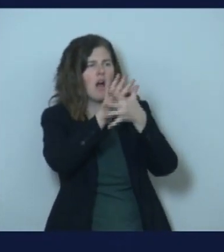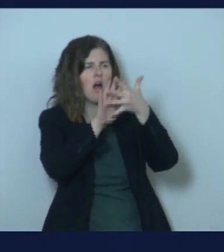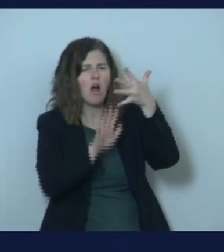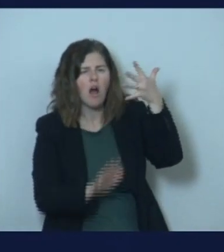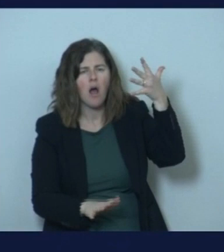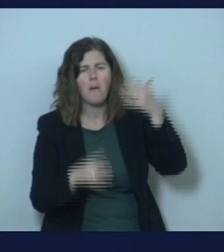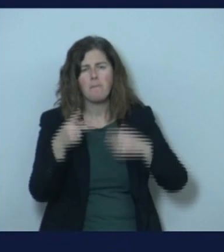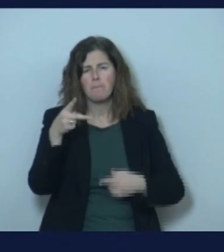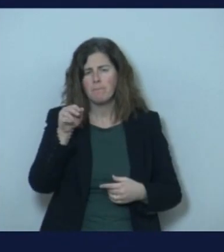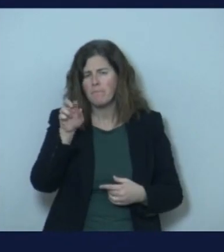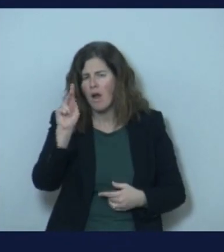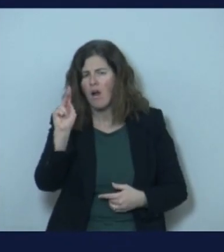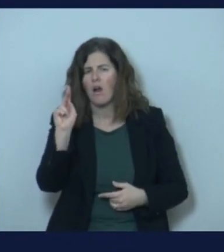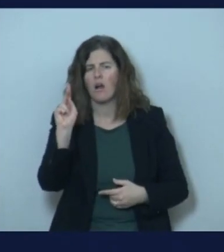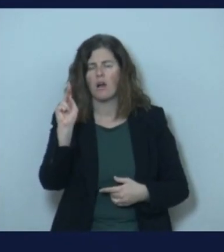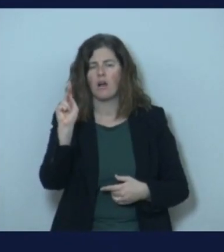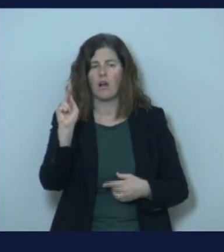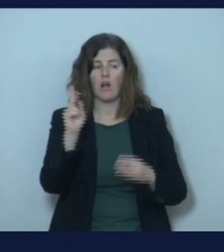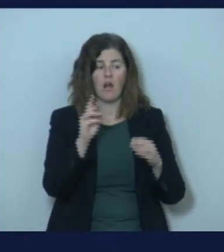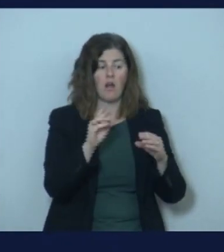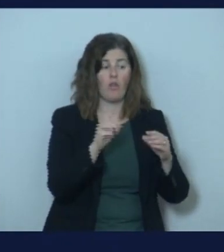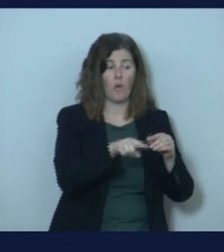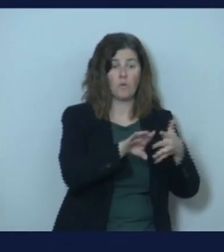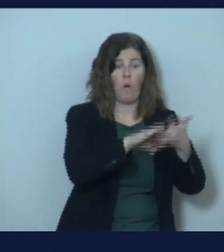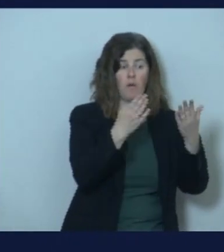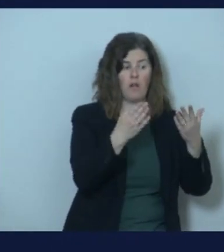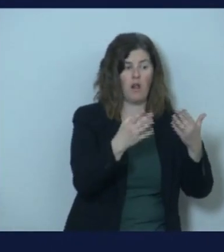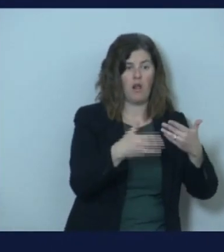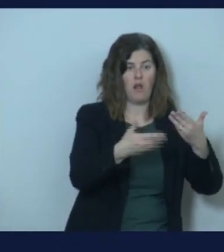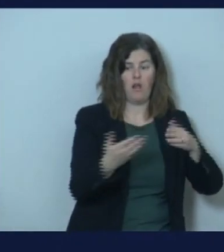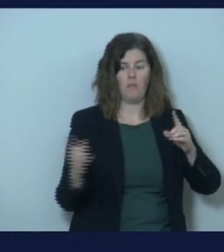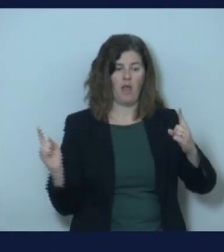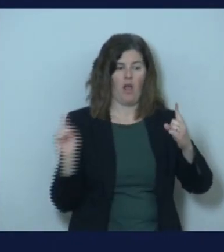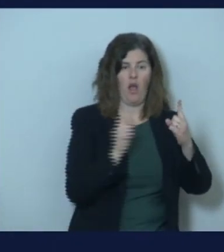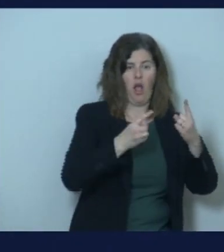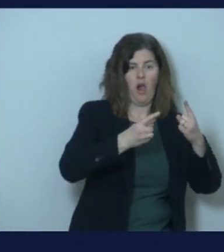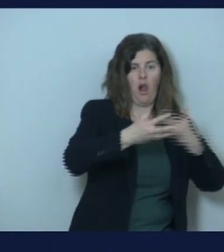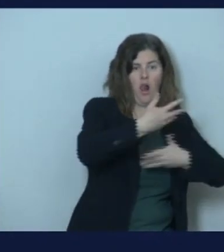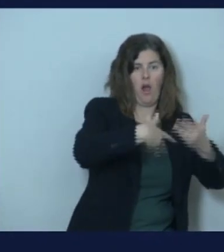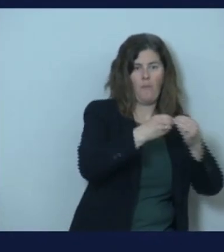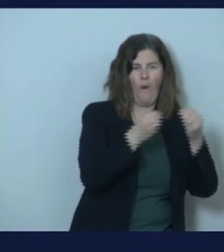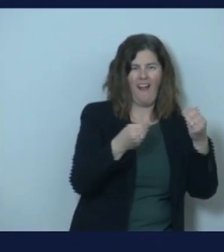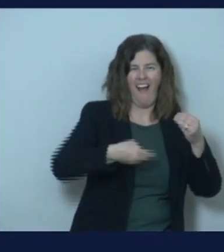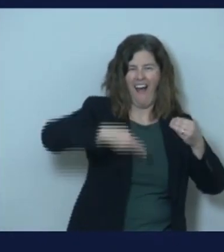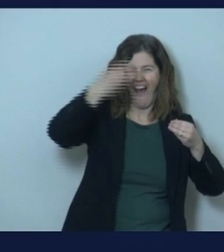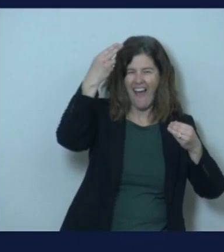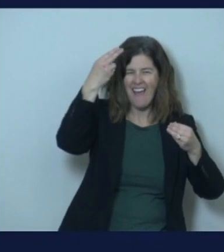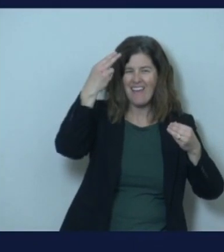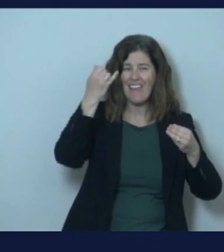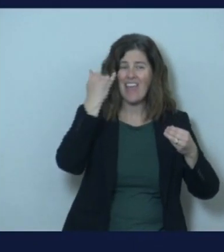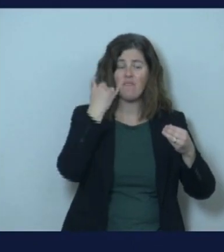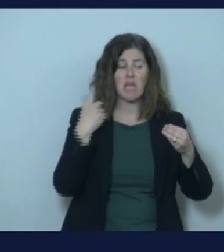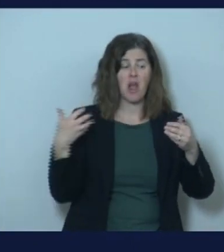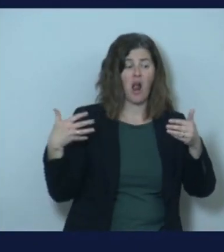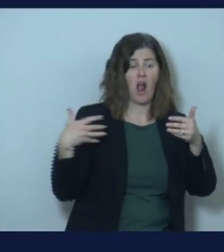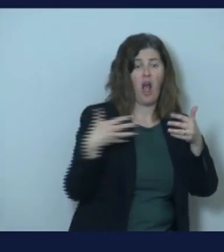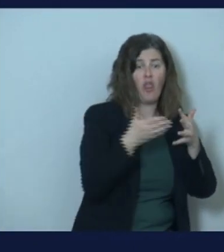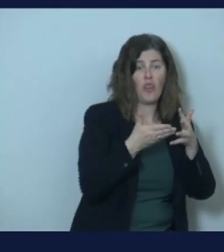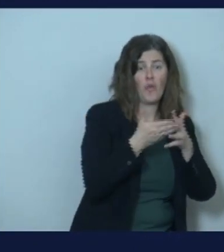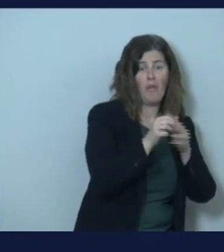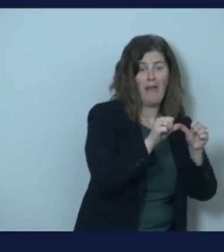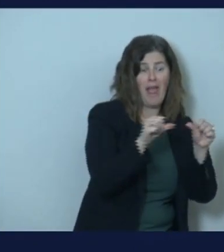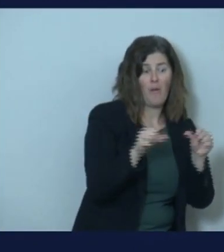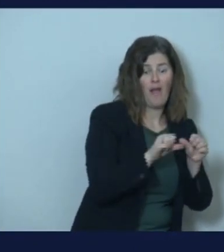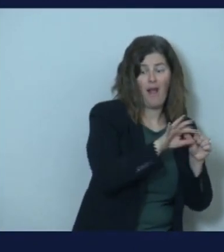and parks, gets higher and higher and higher. And if you're traveling between an area of that nature and New